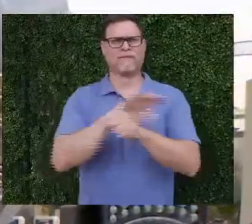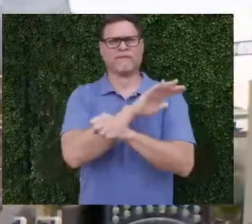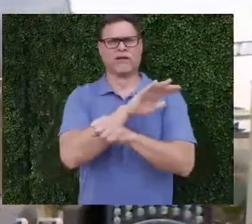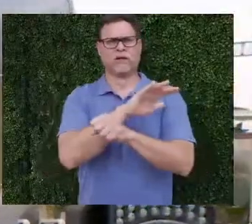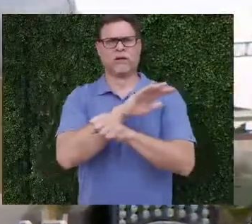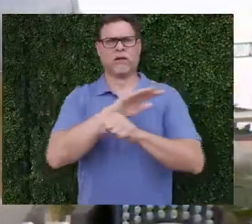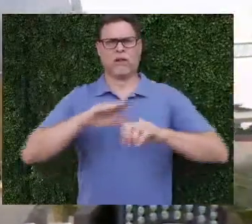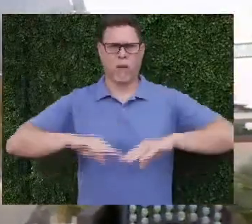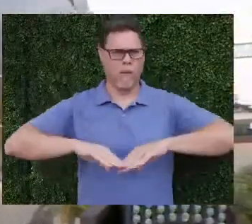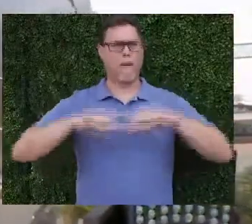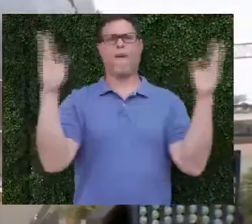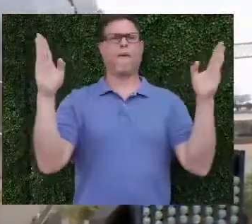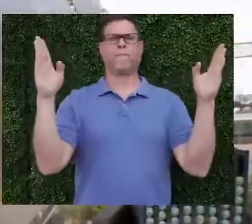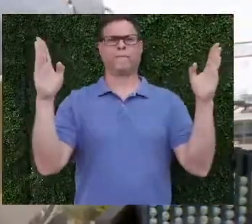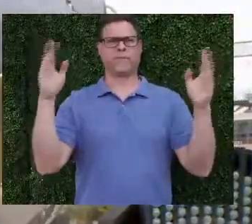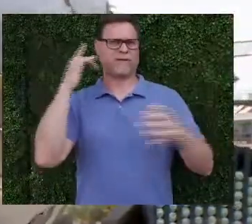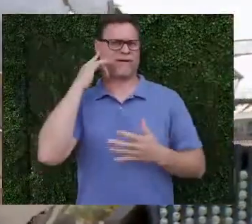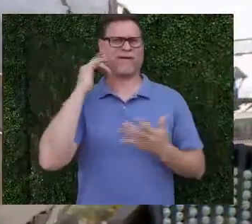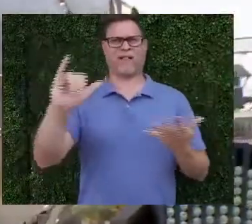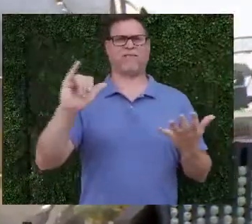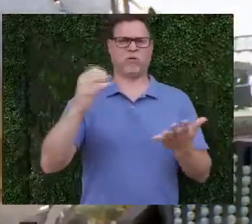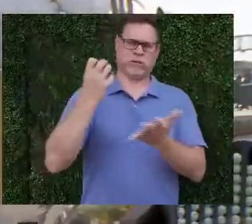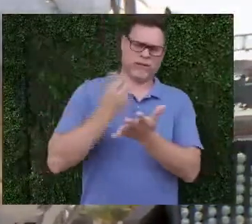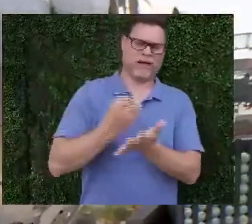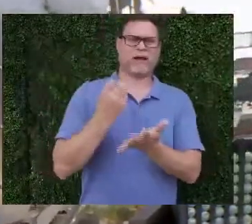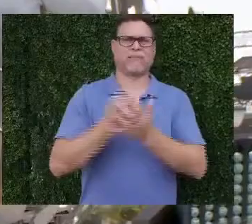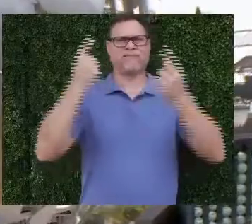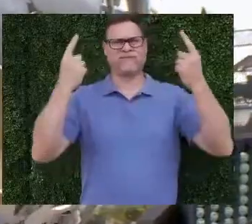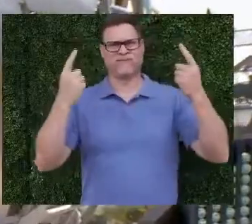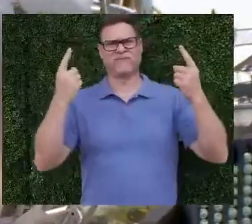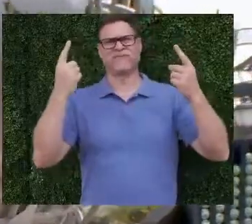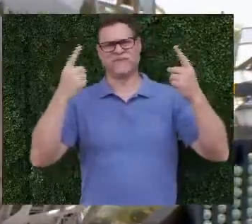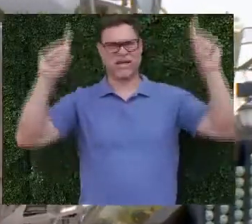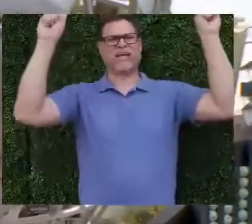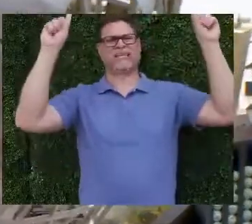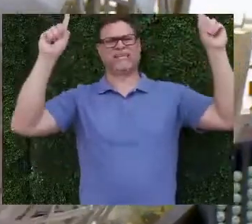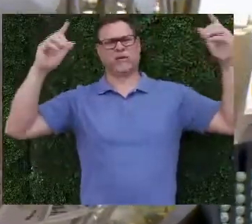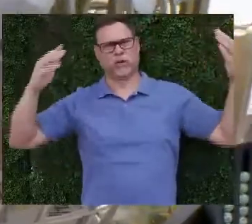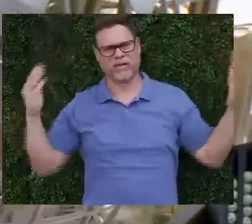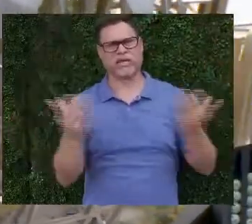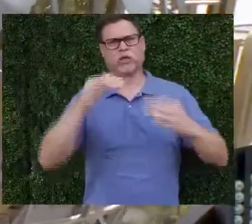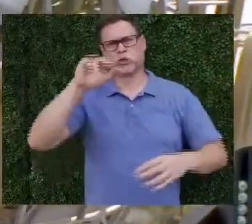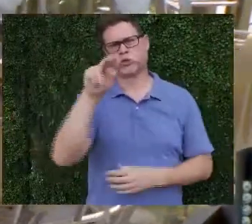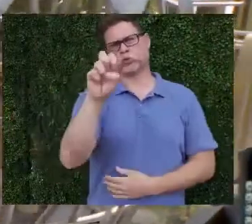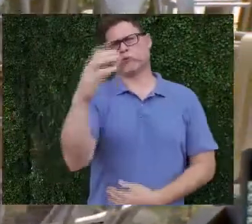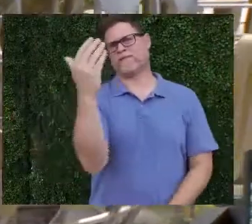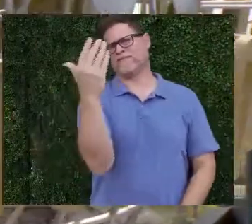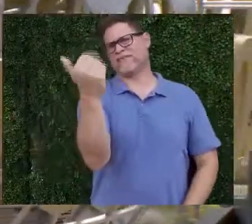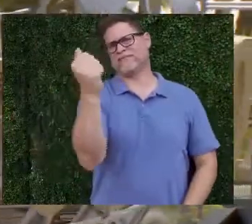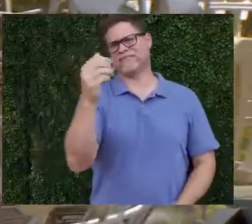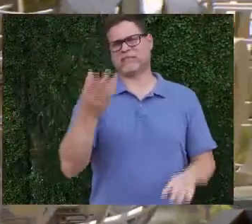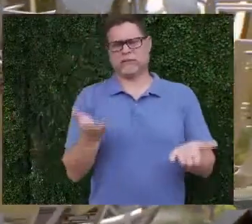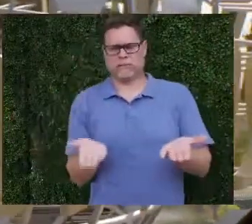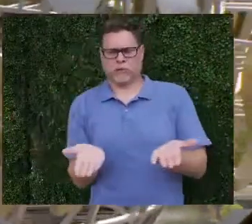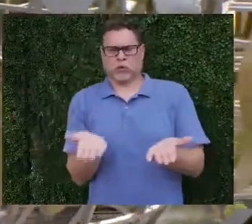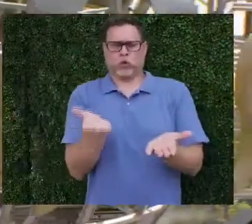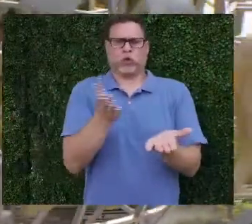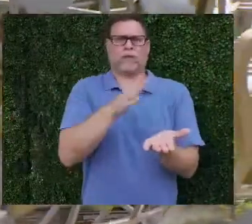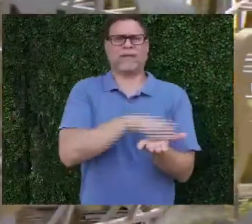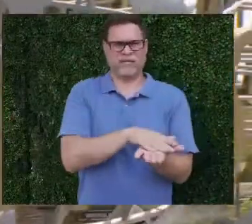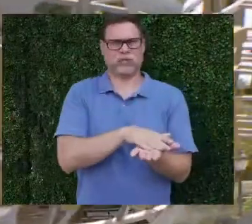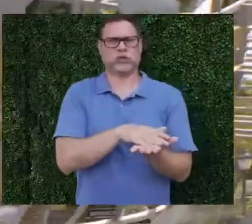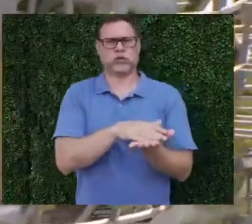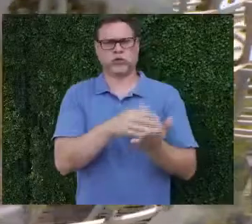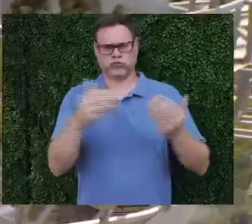reopening of the California economy. We are here, June 15th, to turn the page, to